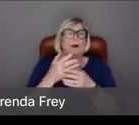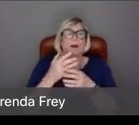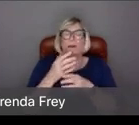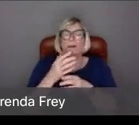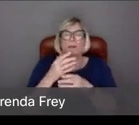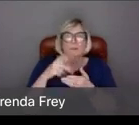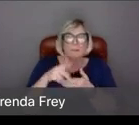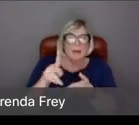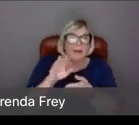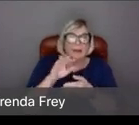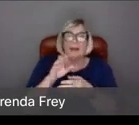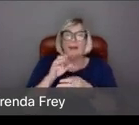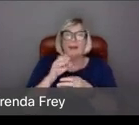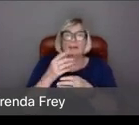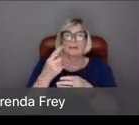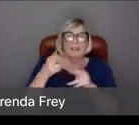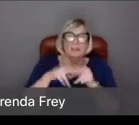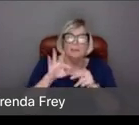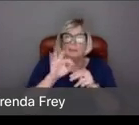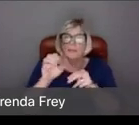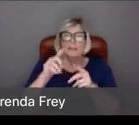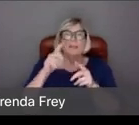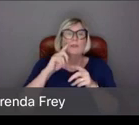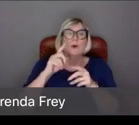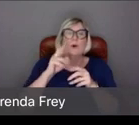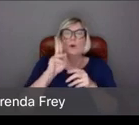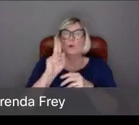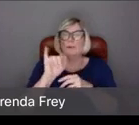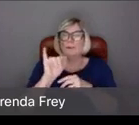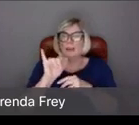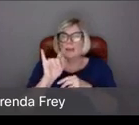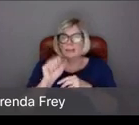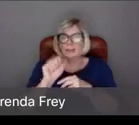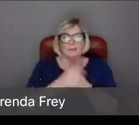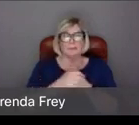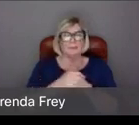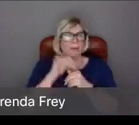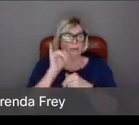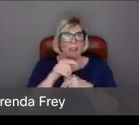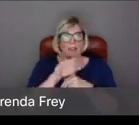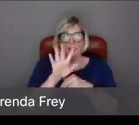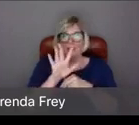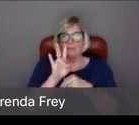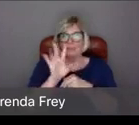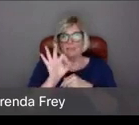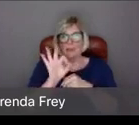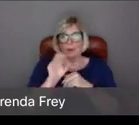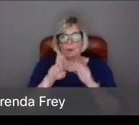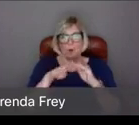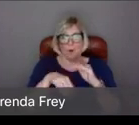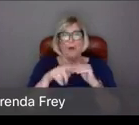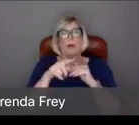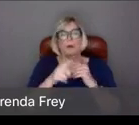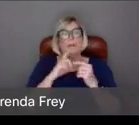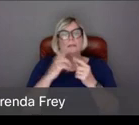services if the utility company is running your credit. Now in this range, this is considered the high risk for a